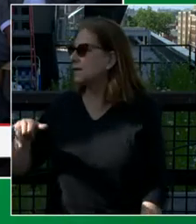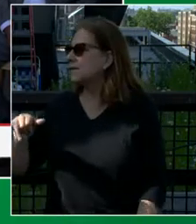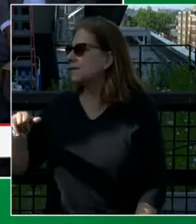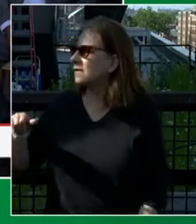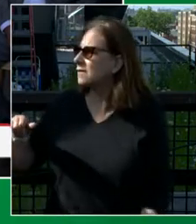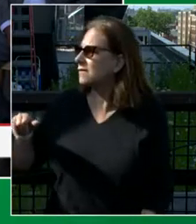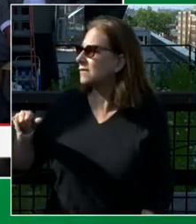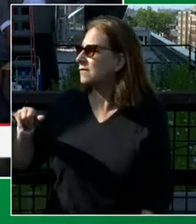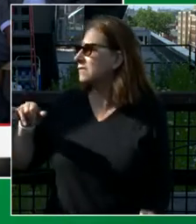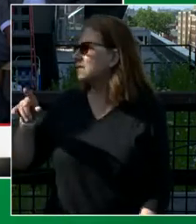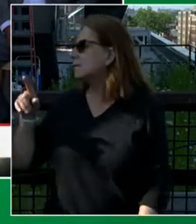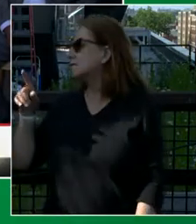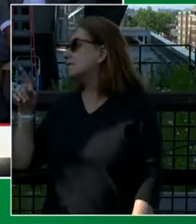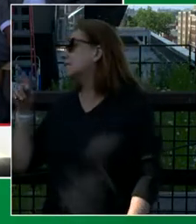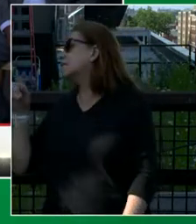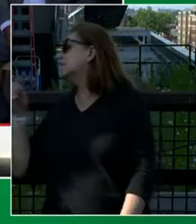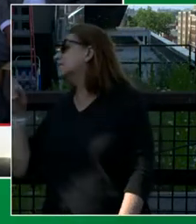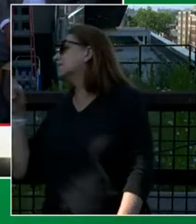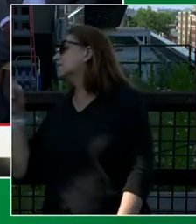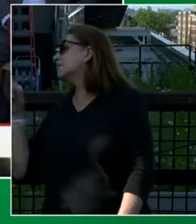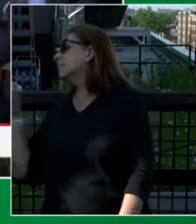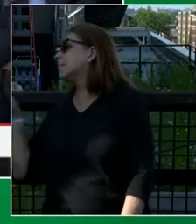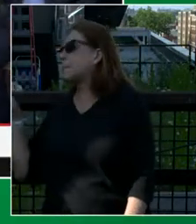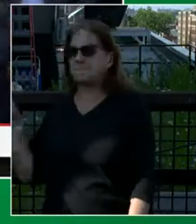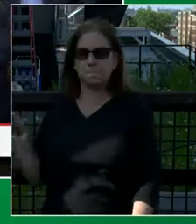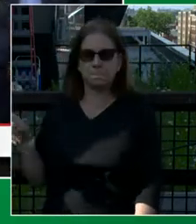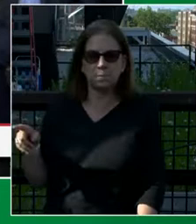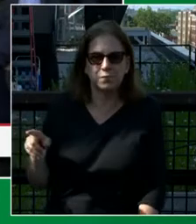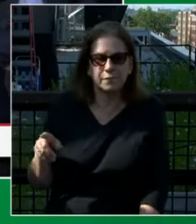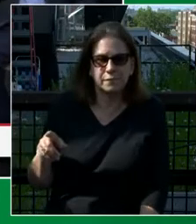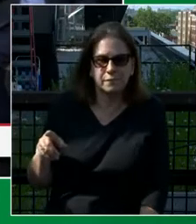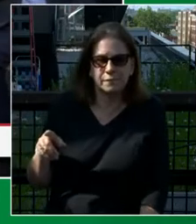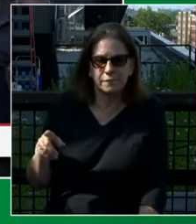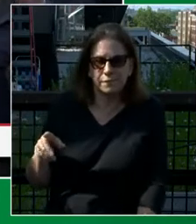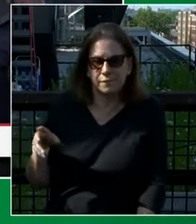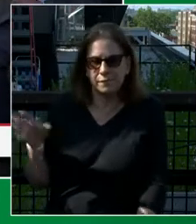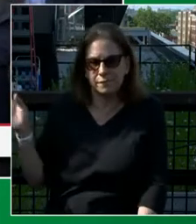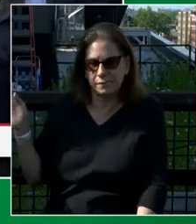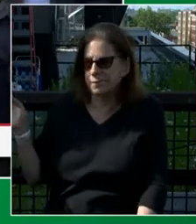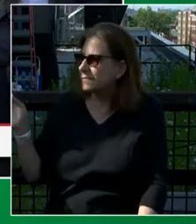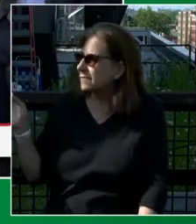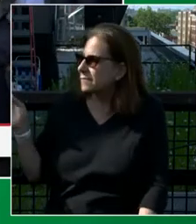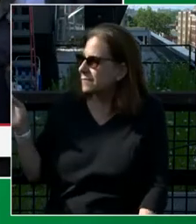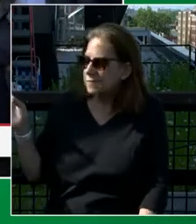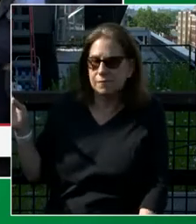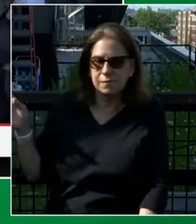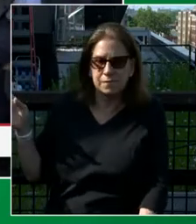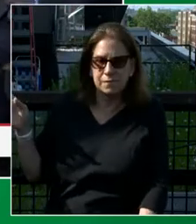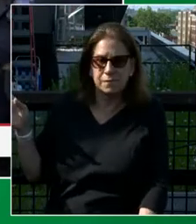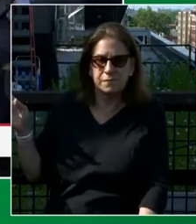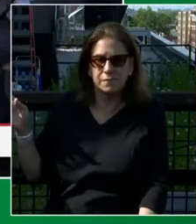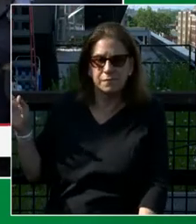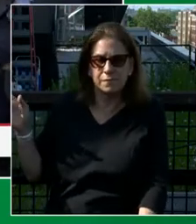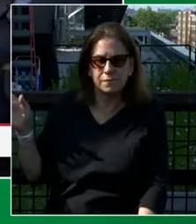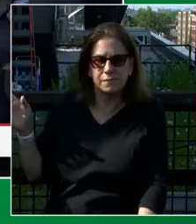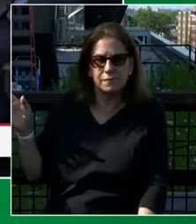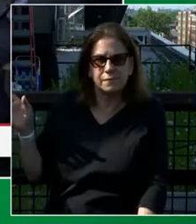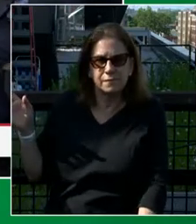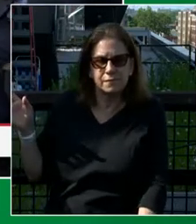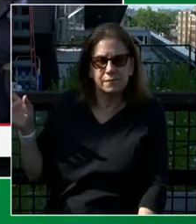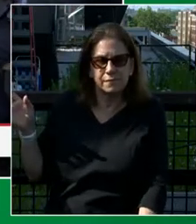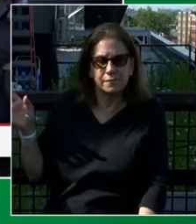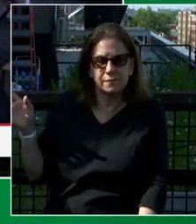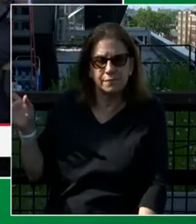had and make sure that it lasts beyond the pandemic. It's funny that you say that. One of the things I wanted to mention that